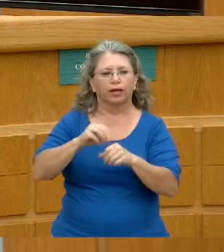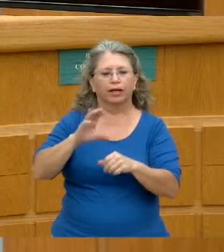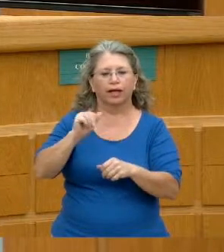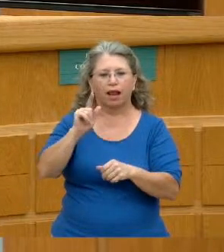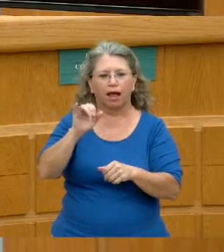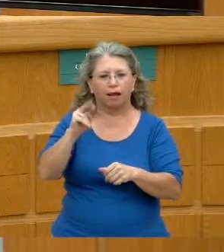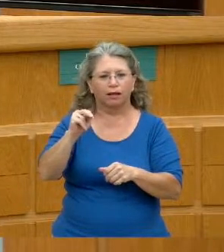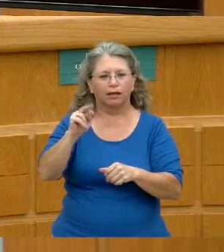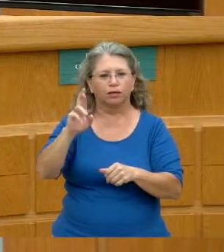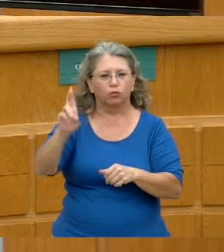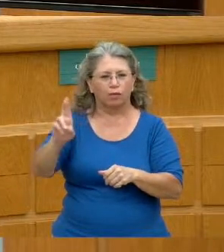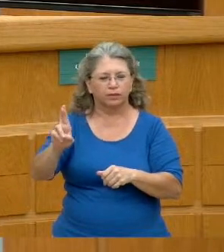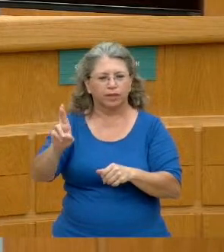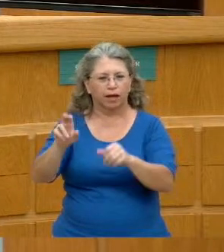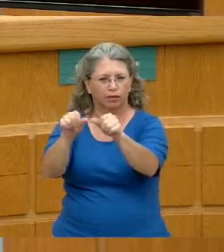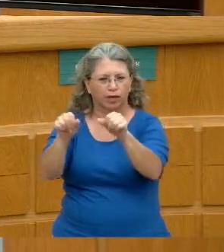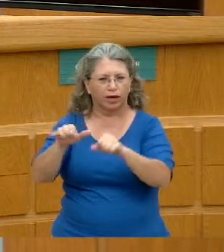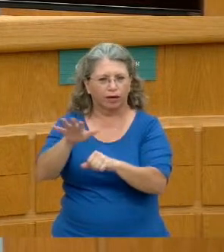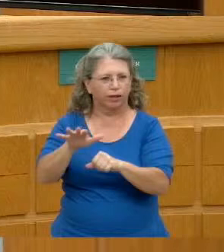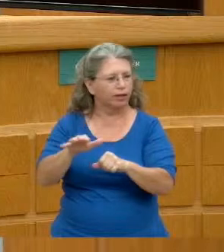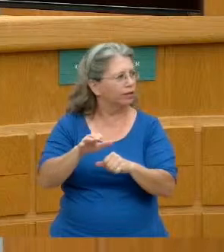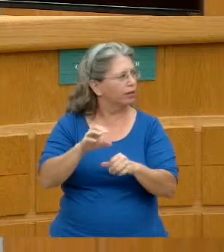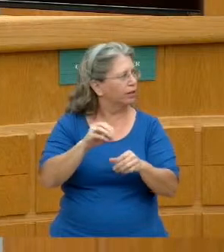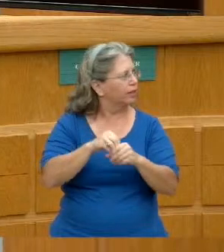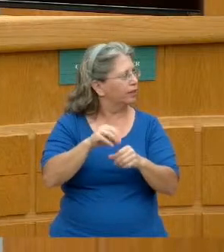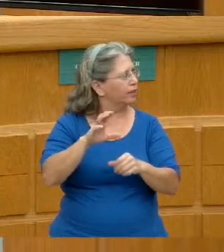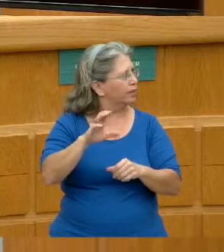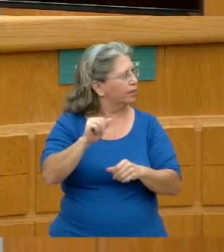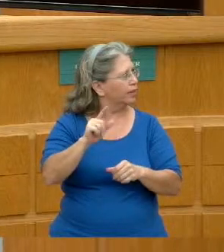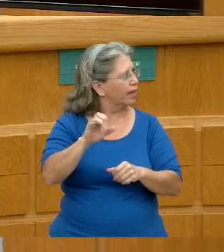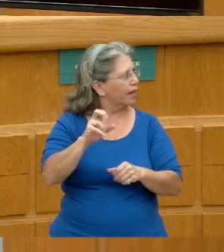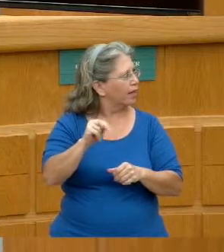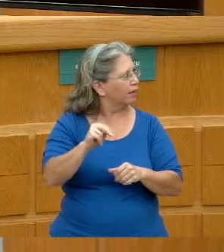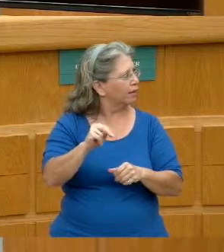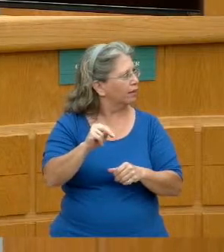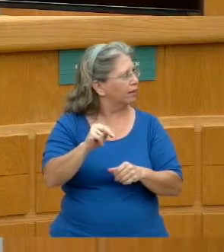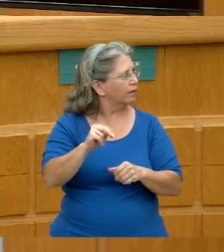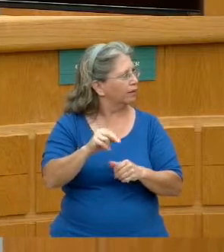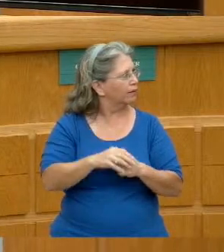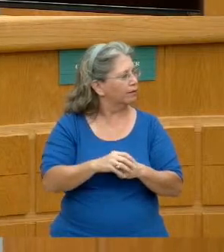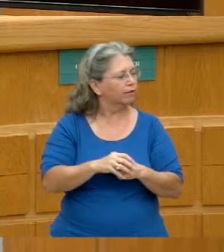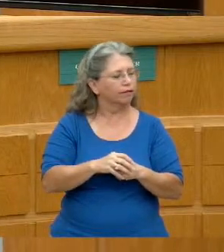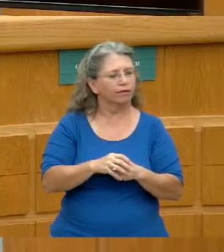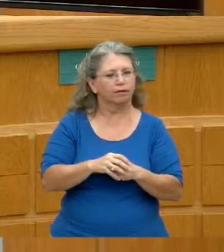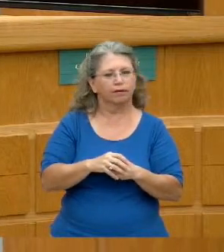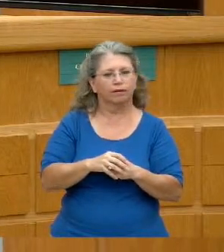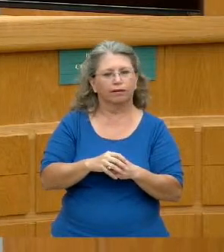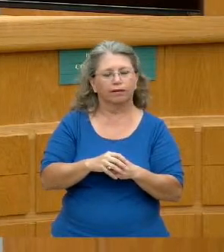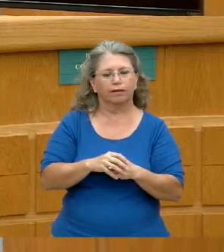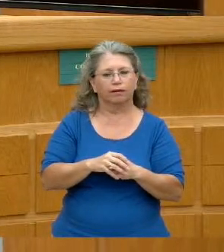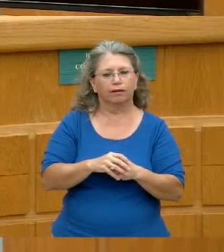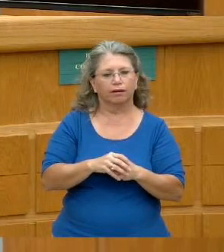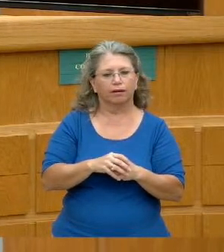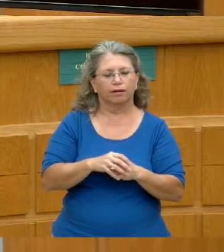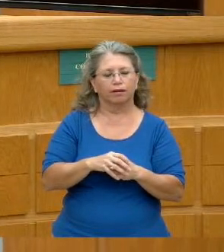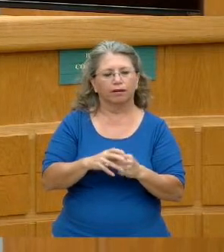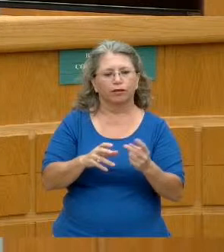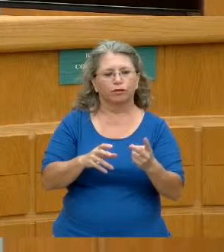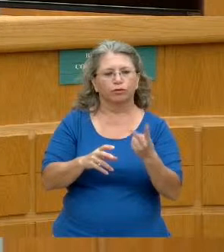Robstown. So up here in Cal Allen, and then just right down here, there's 2 final